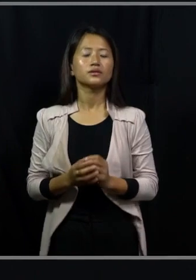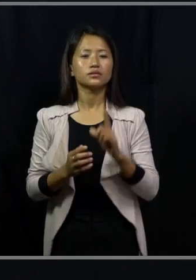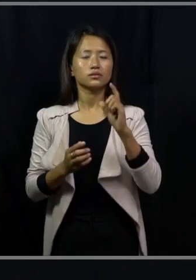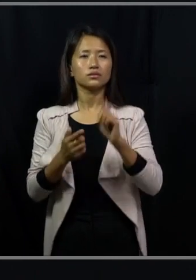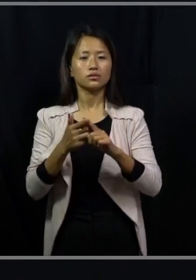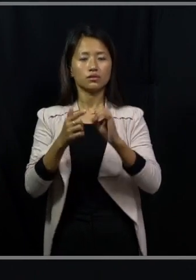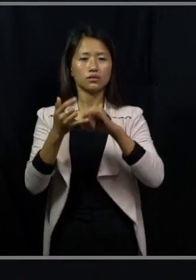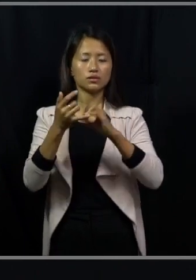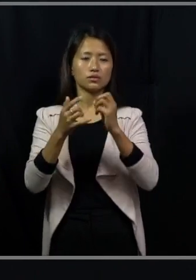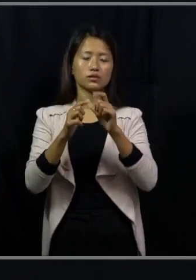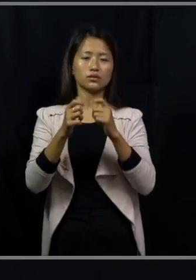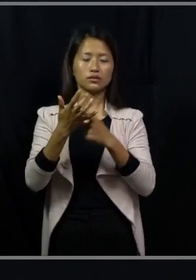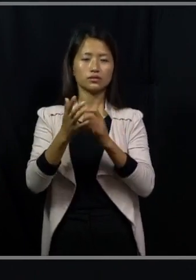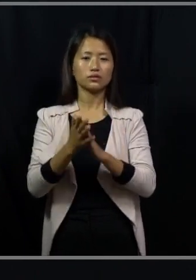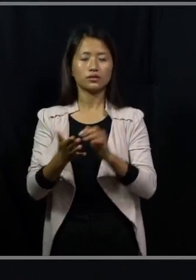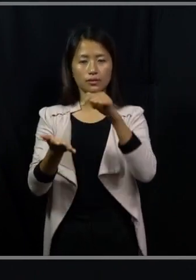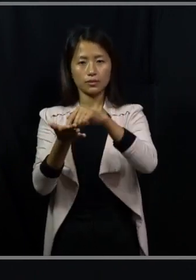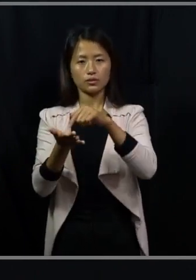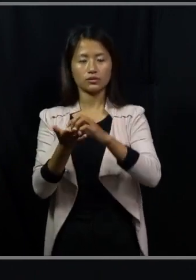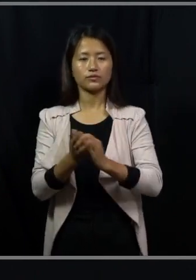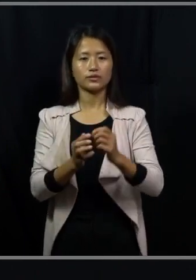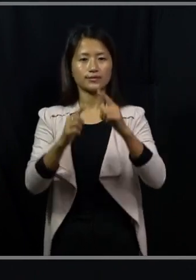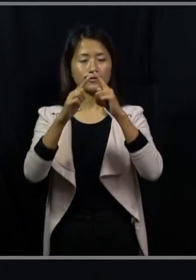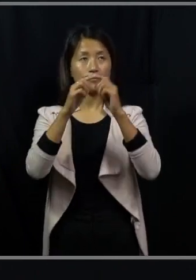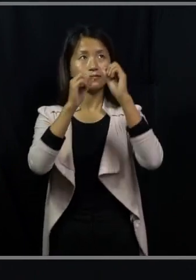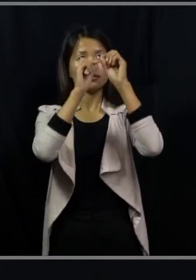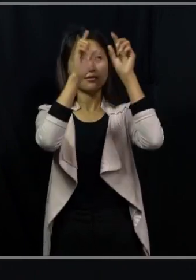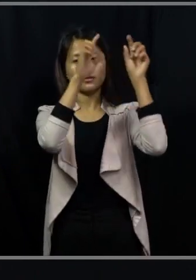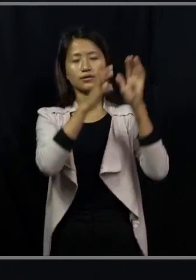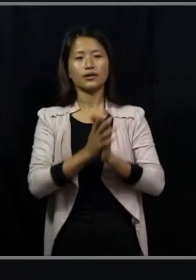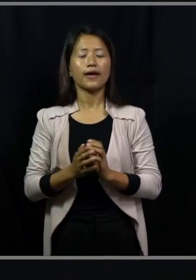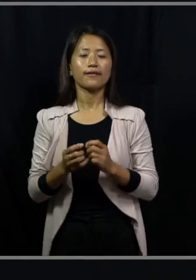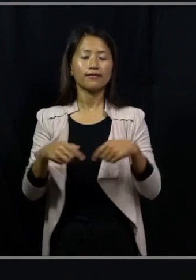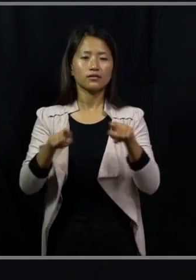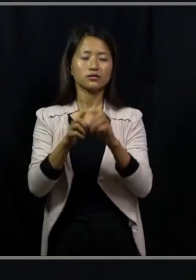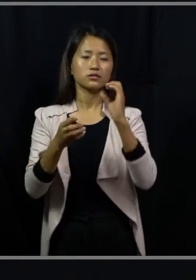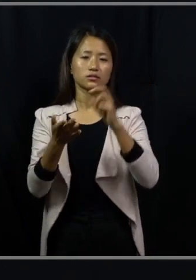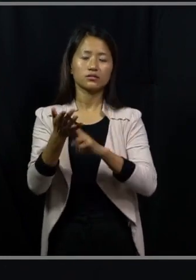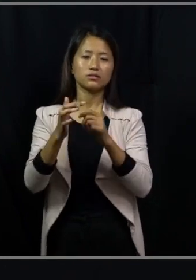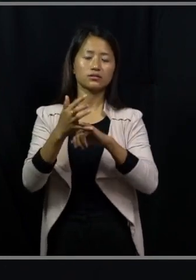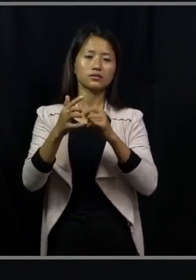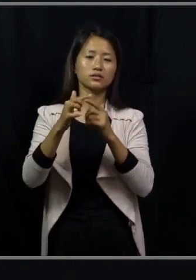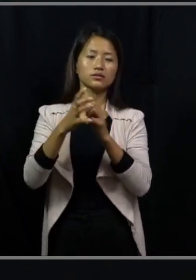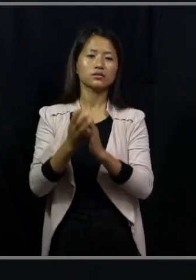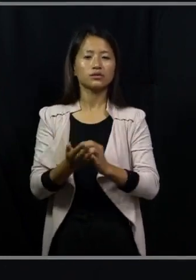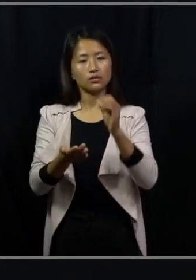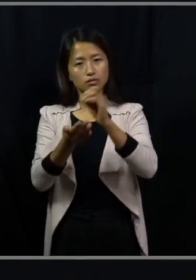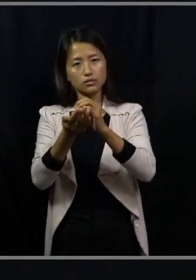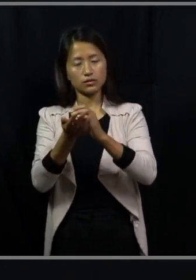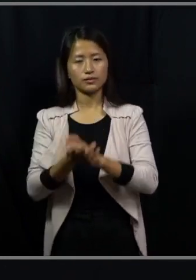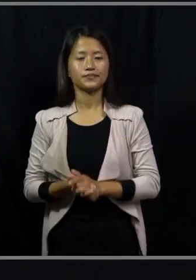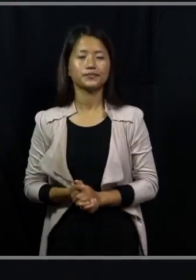lunar eclipse and the position of the stars and the constellations in the skies were also recorded.